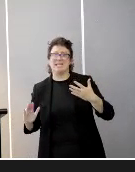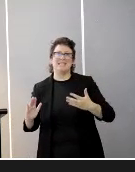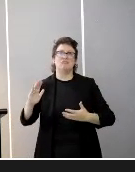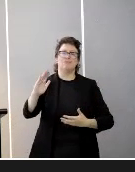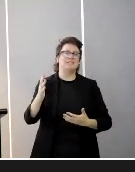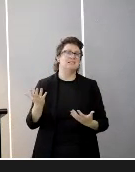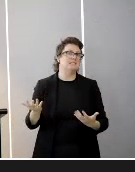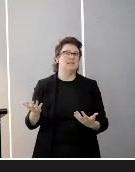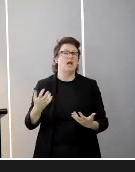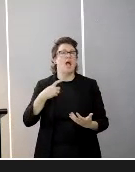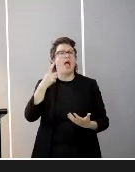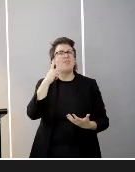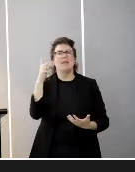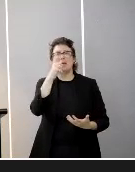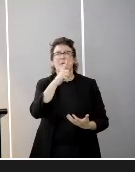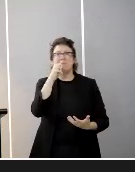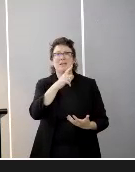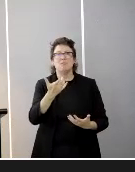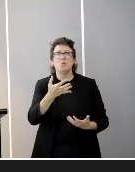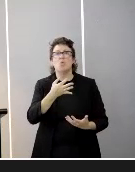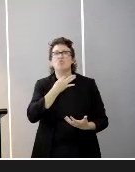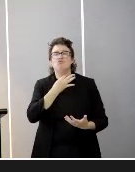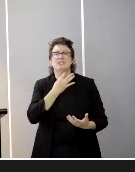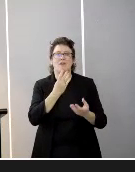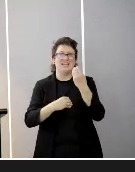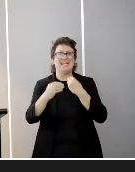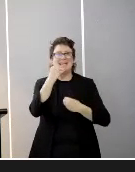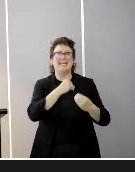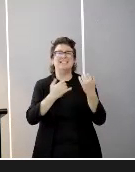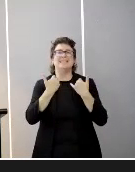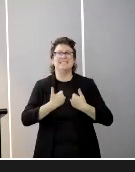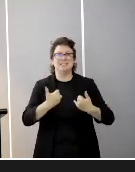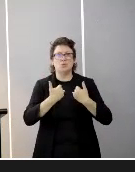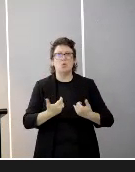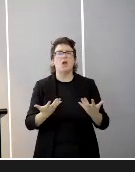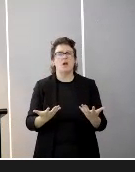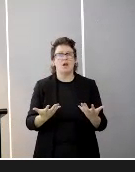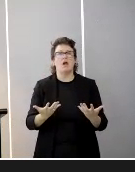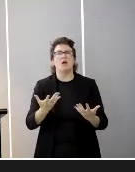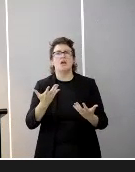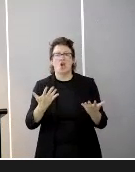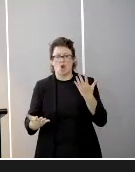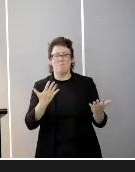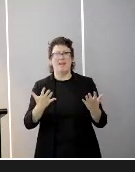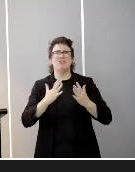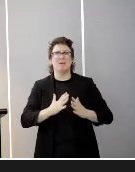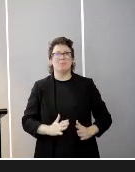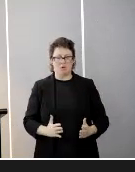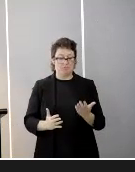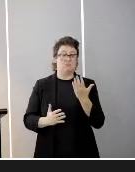Yeah, I think, for people with maybe at risk of an eating disorder, there are problems there in terms of comparing bodies and that kind of